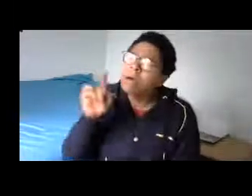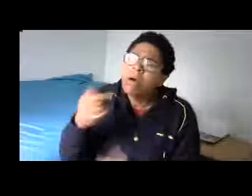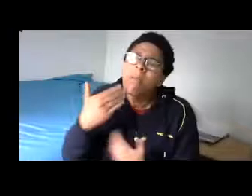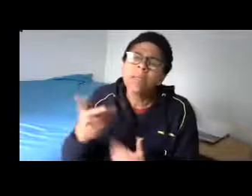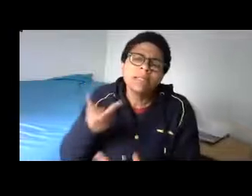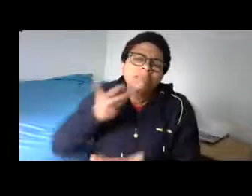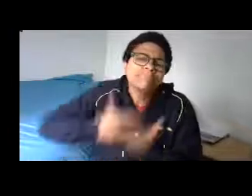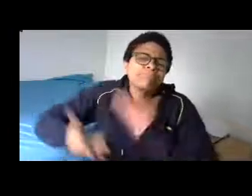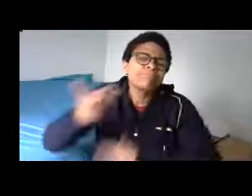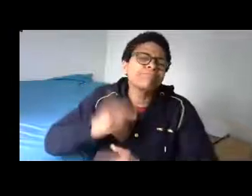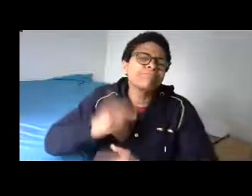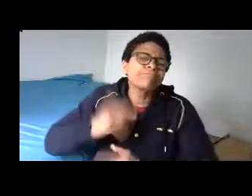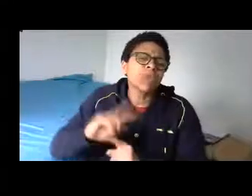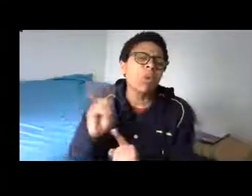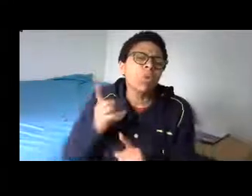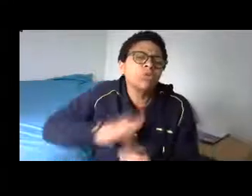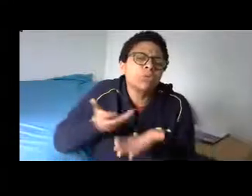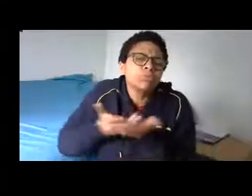And